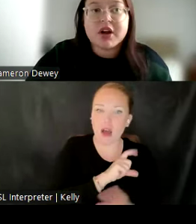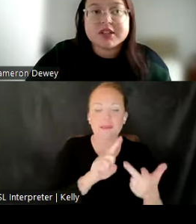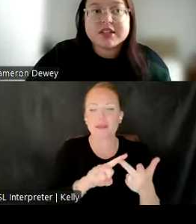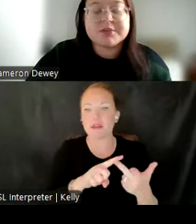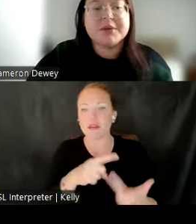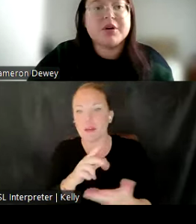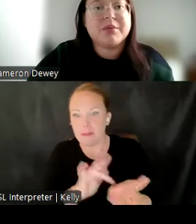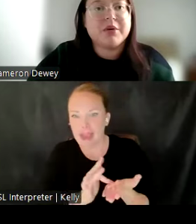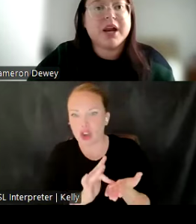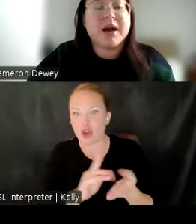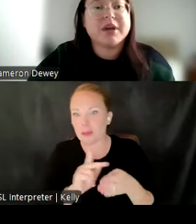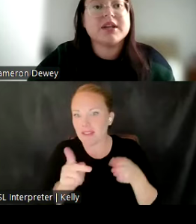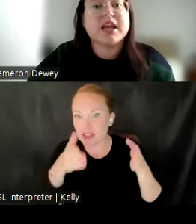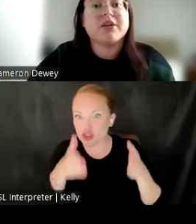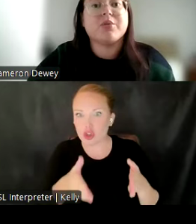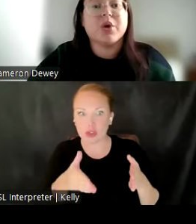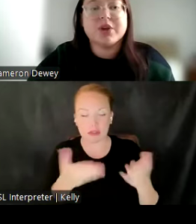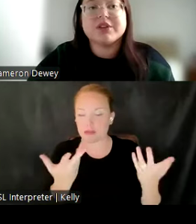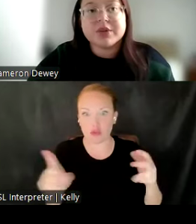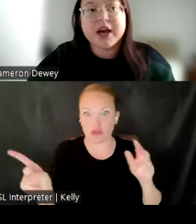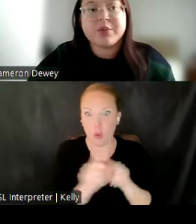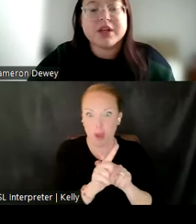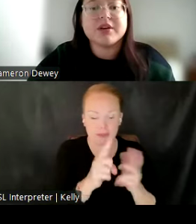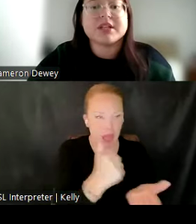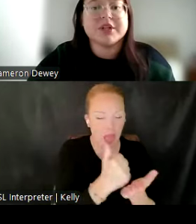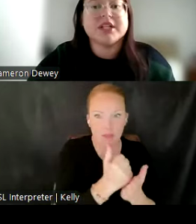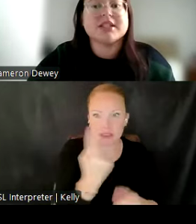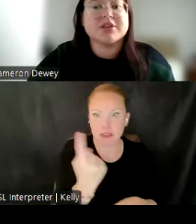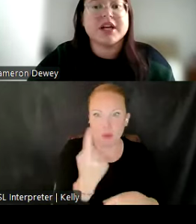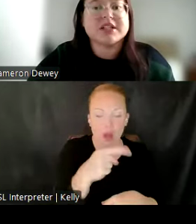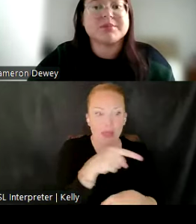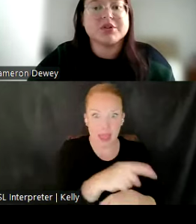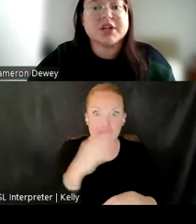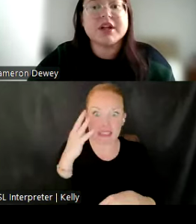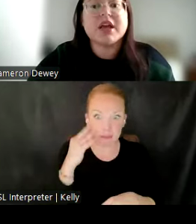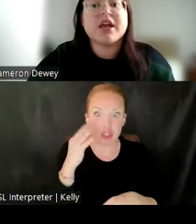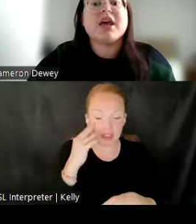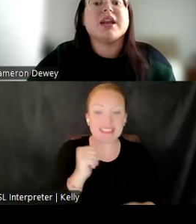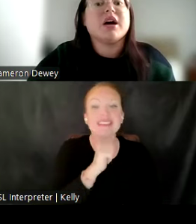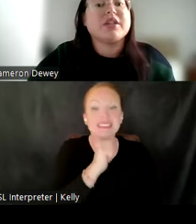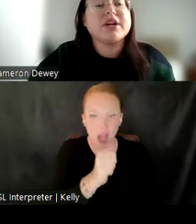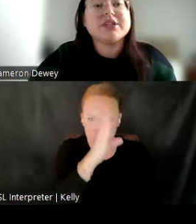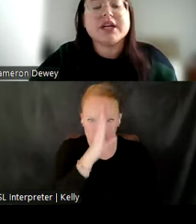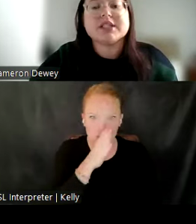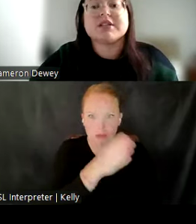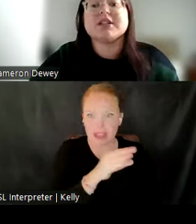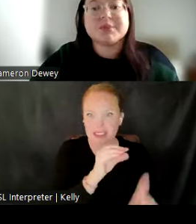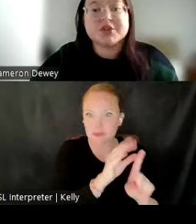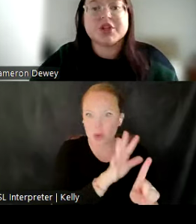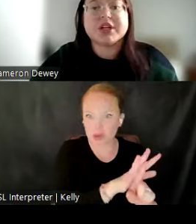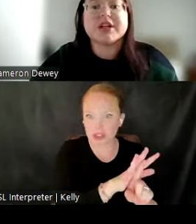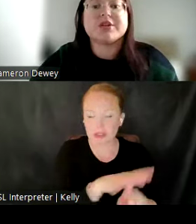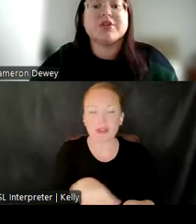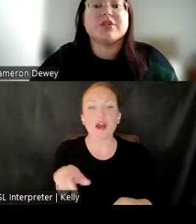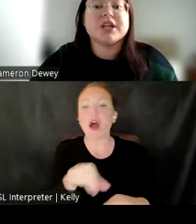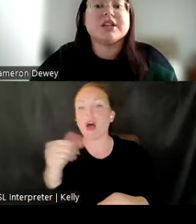job to talk to these people about what happened. And when we do that, we experience indirect exposure. And other indirect